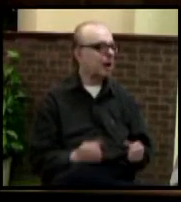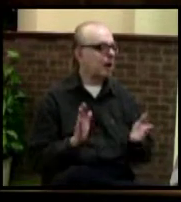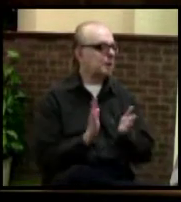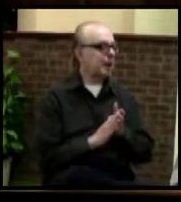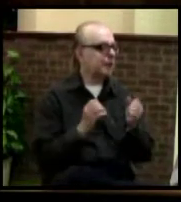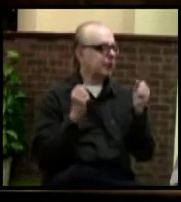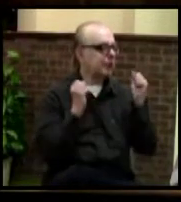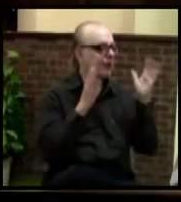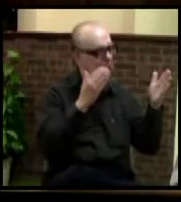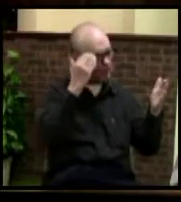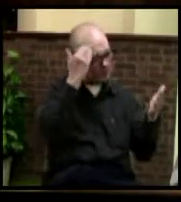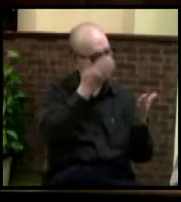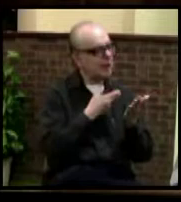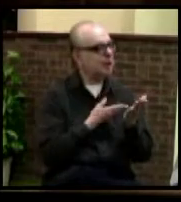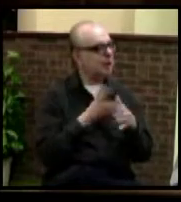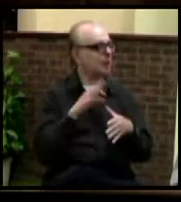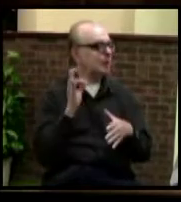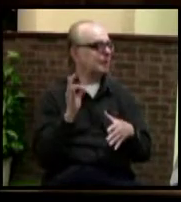Father, Son, and Holy Ghost.